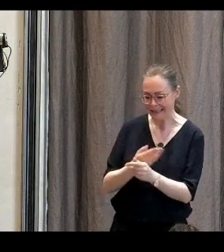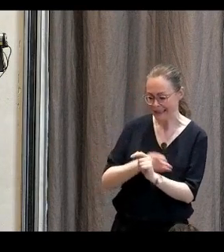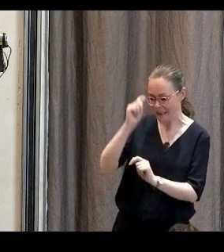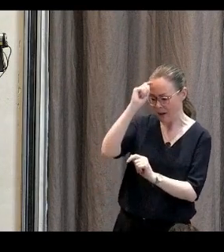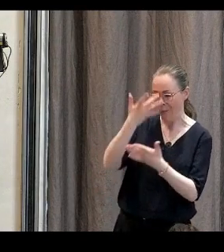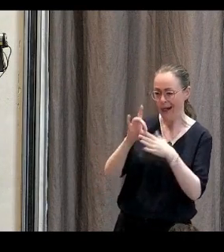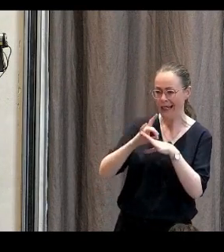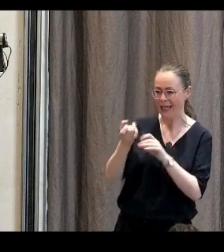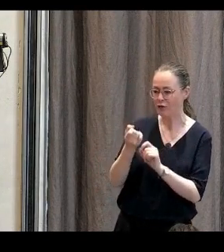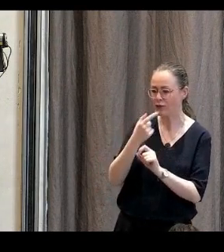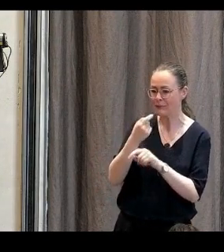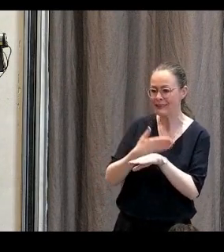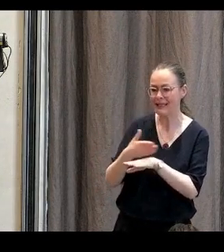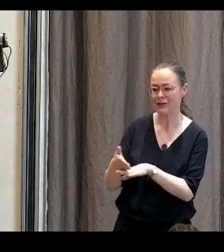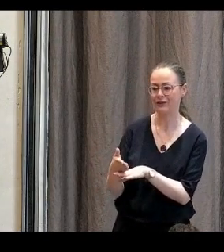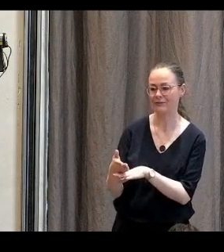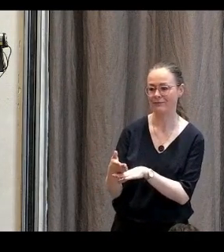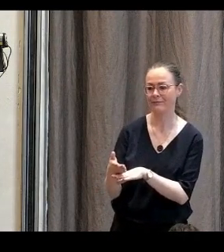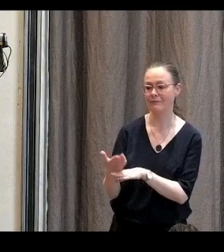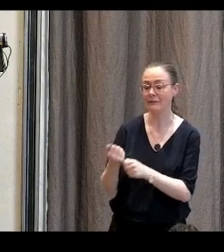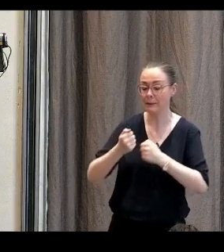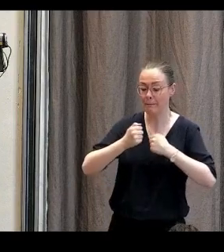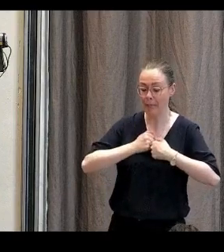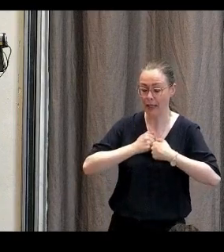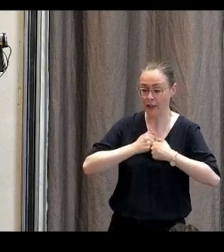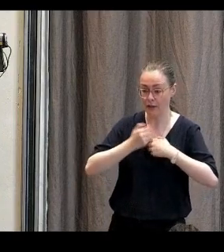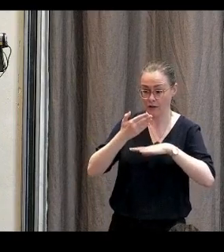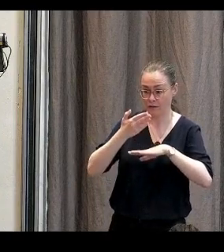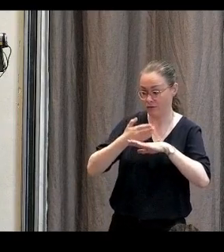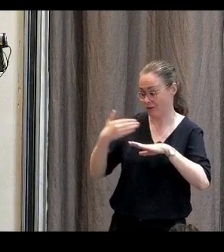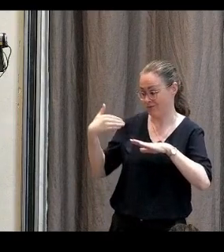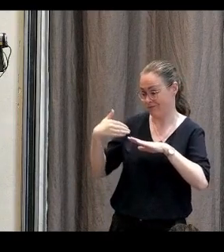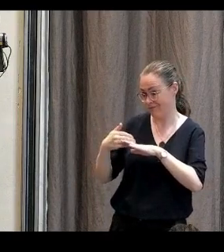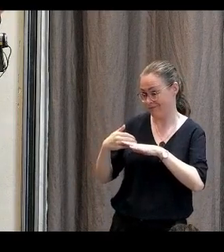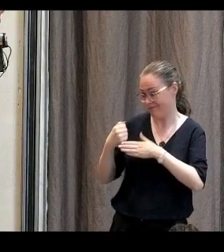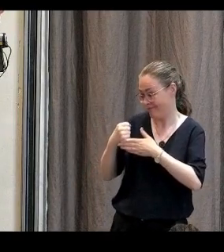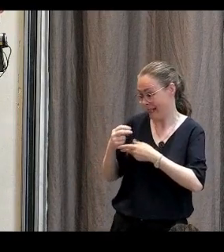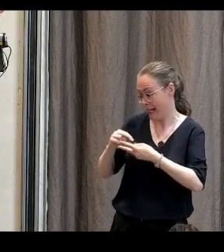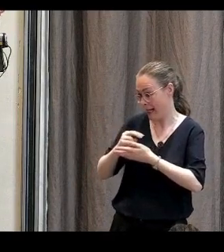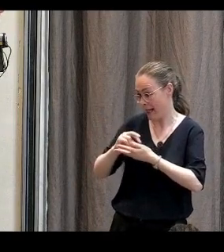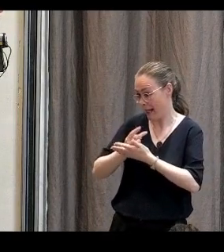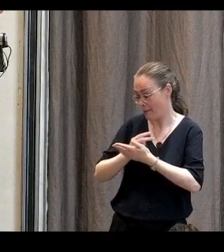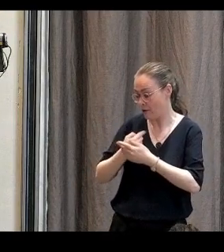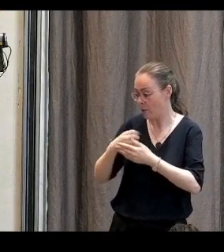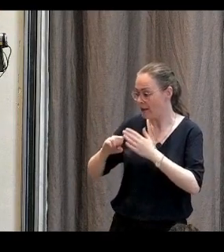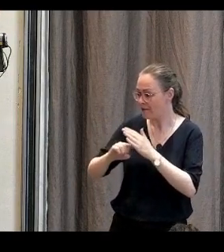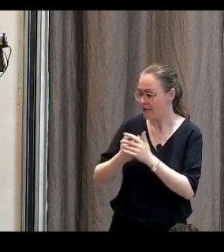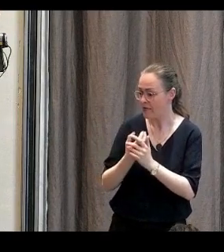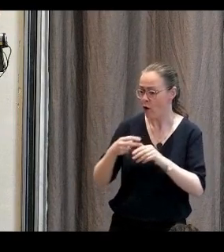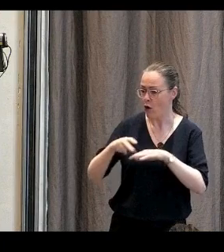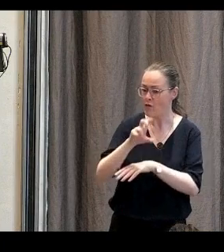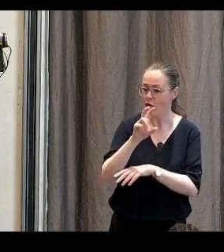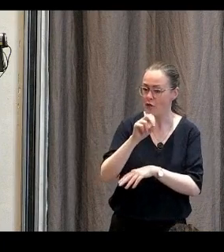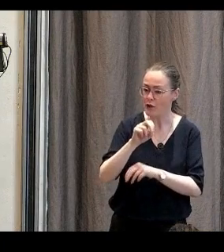treatments should we start? And in my career in epilepsy, we have developed 30 plus new treatments